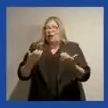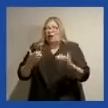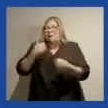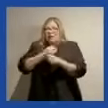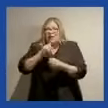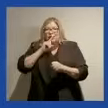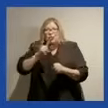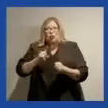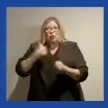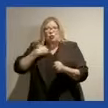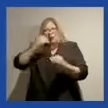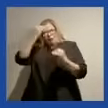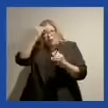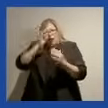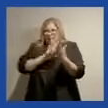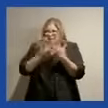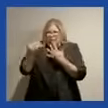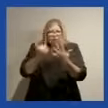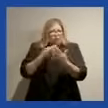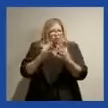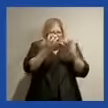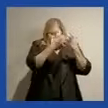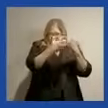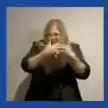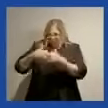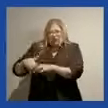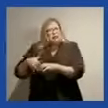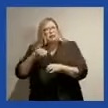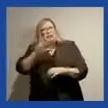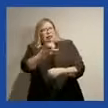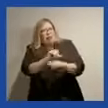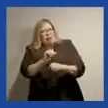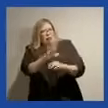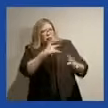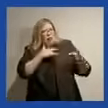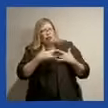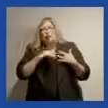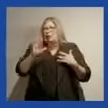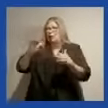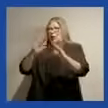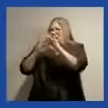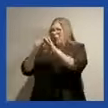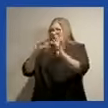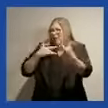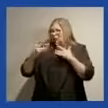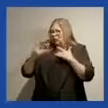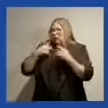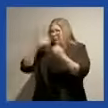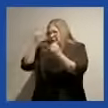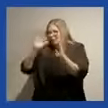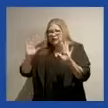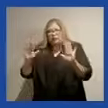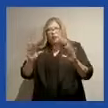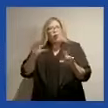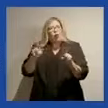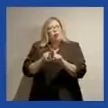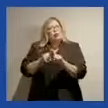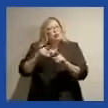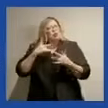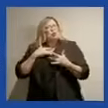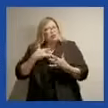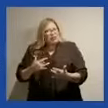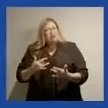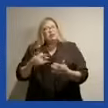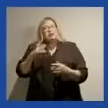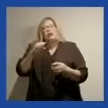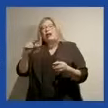way. We want to be mindful of labor concerns, community concerns. We want to be mindful of trends, and we want to be